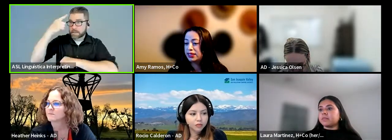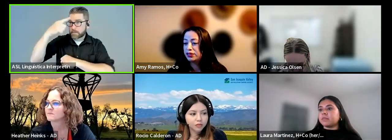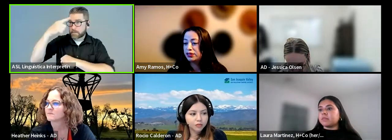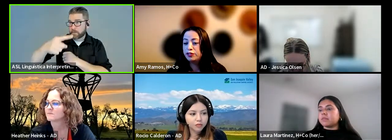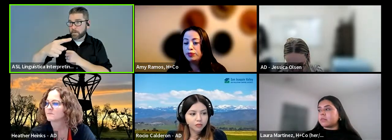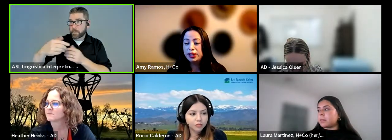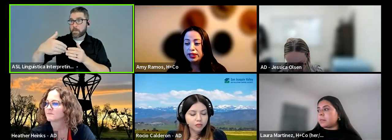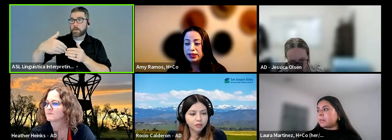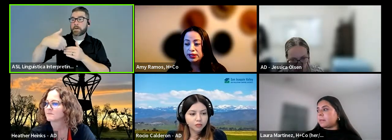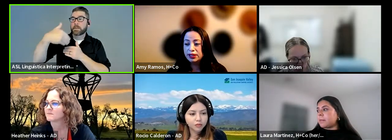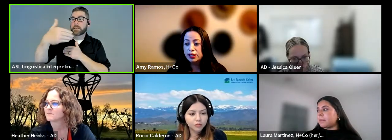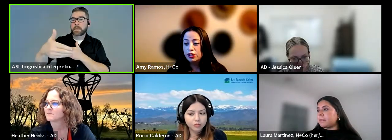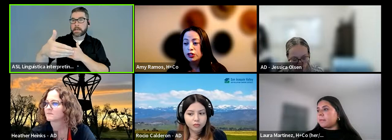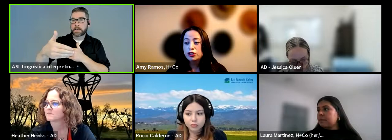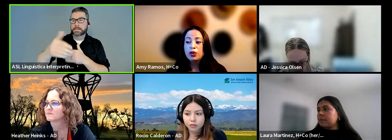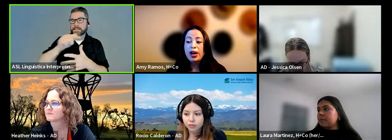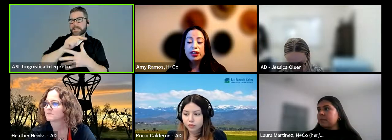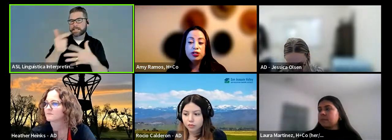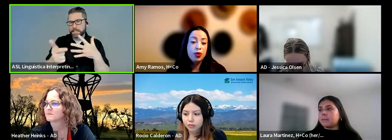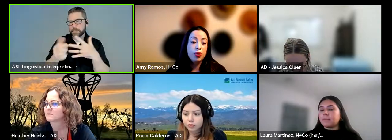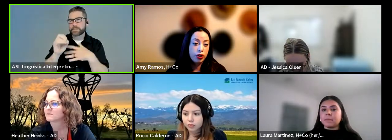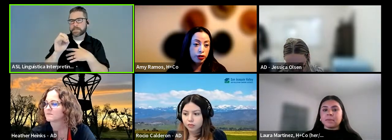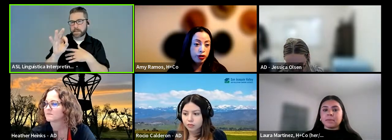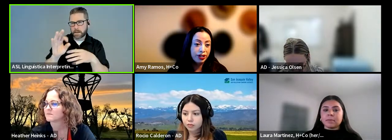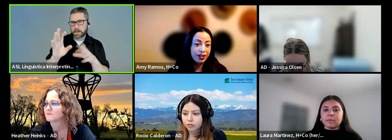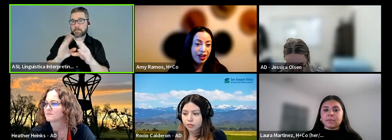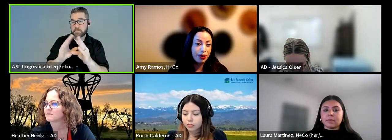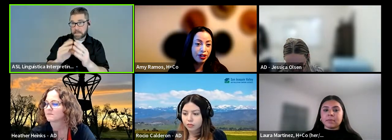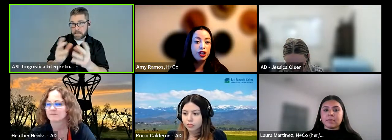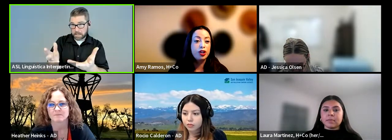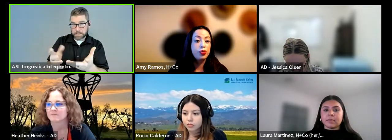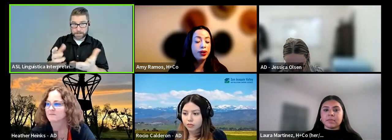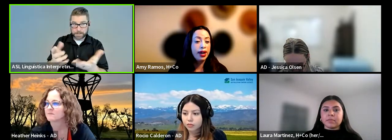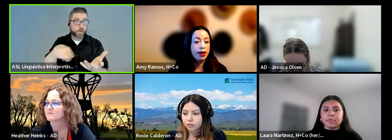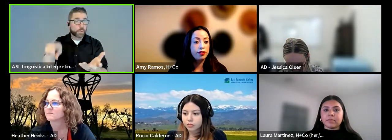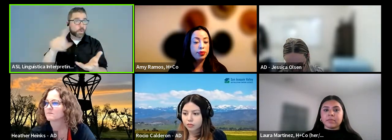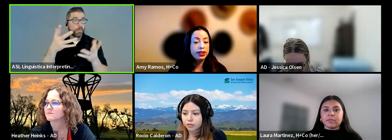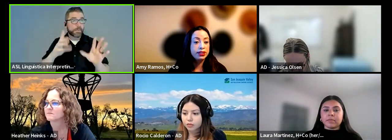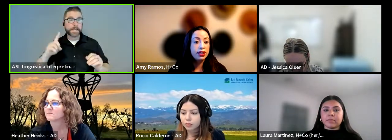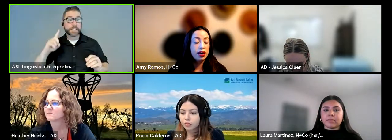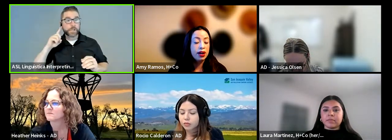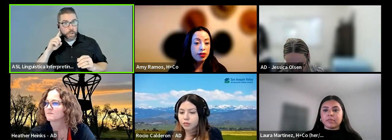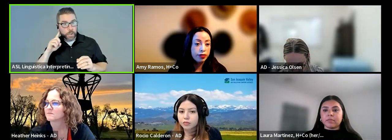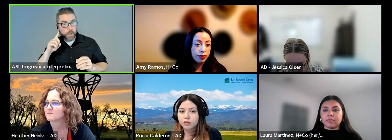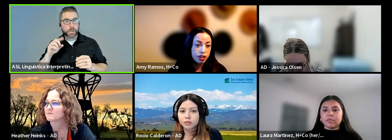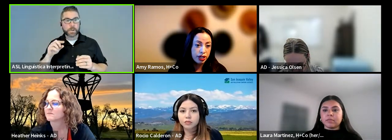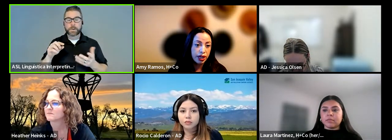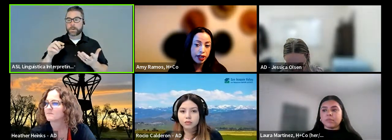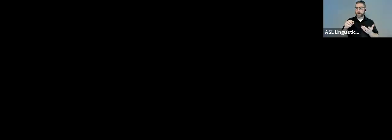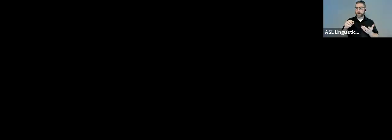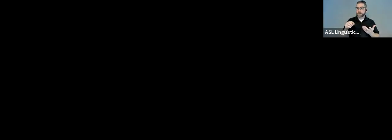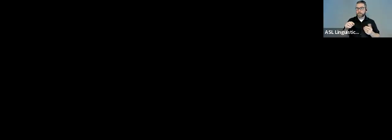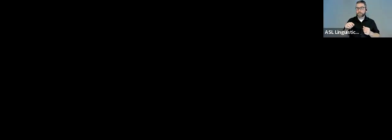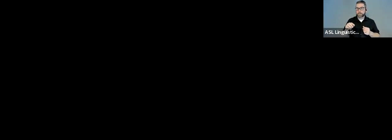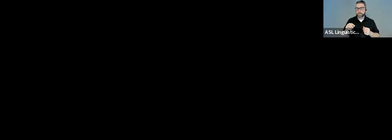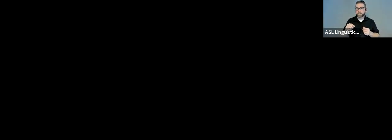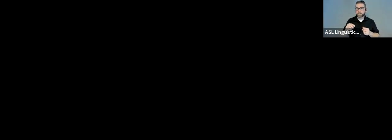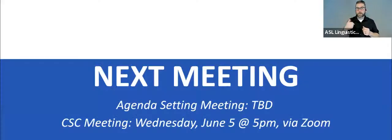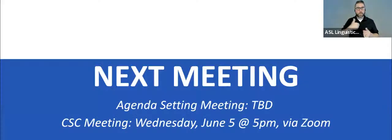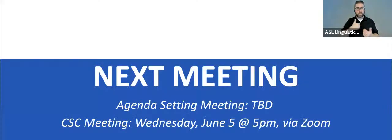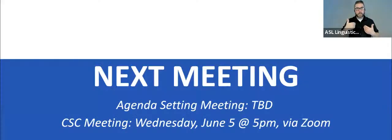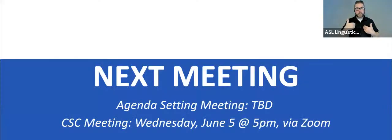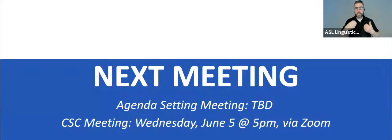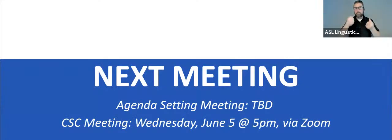next series of meetings. So as you all heard loud and clear, we have plenty of agenda items for